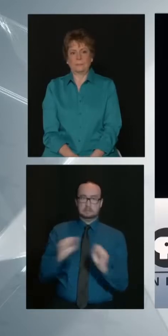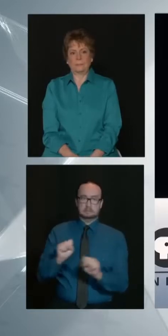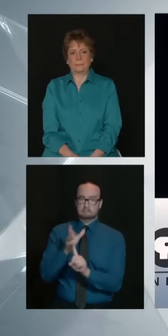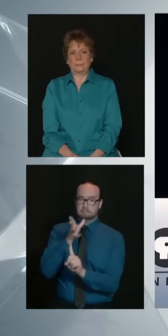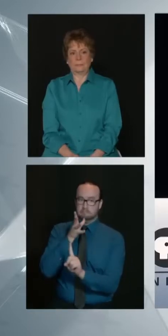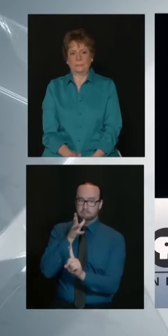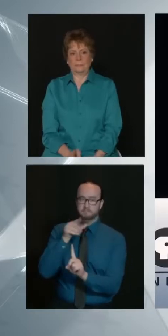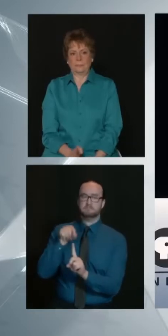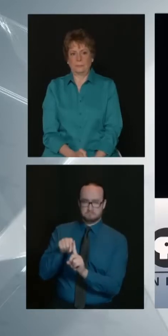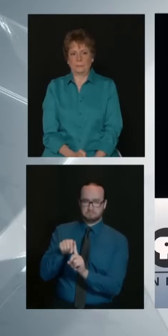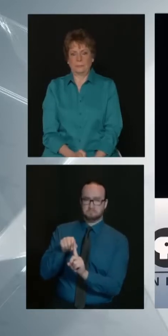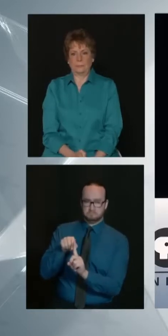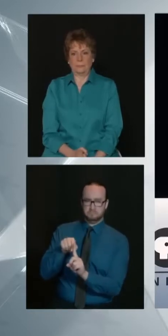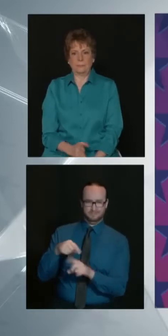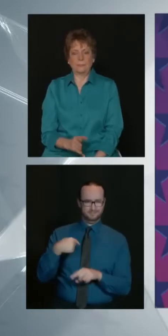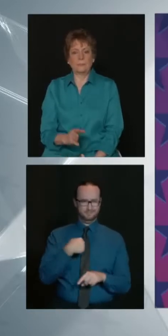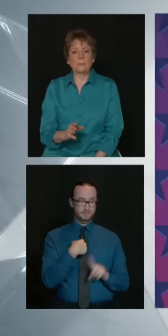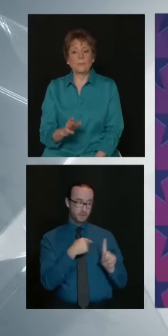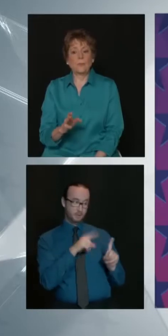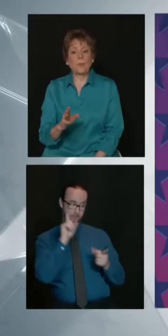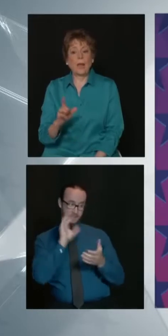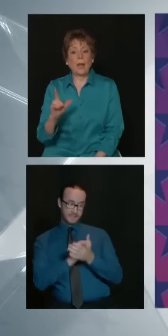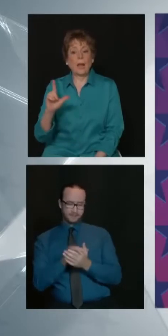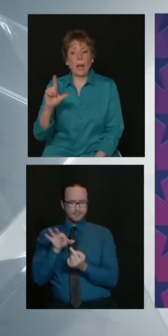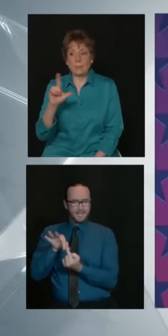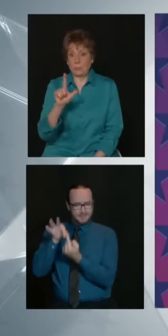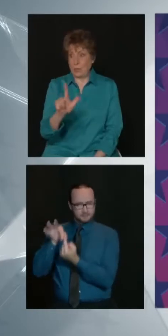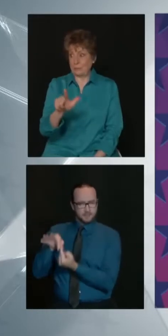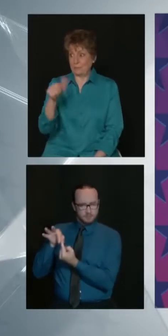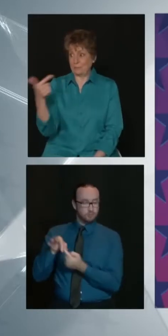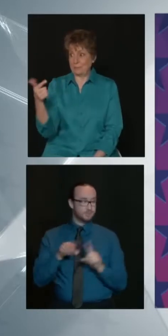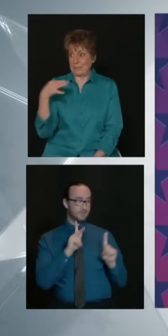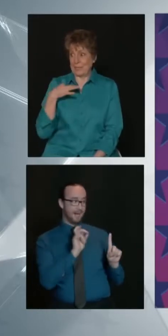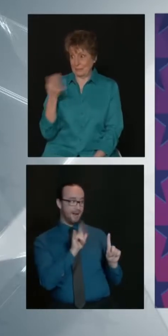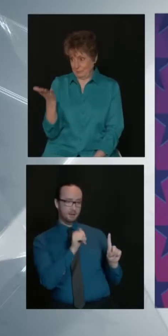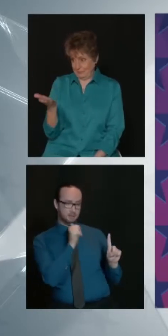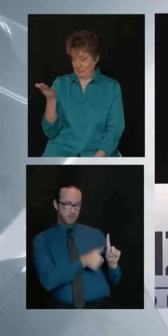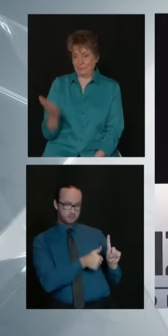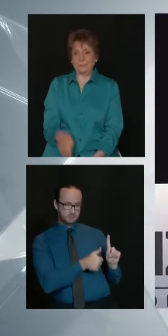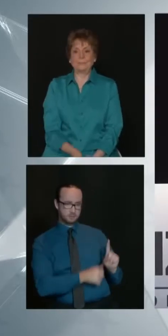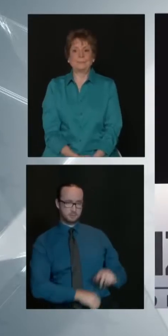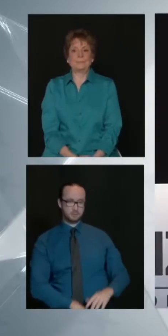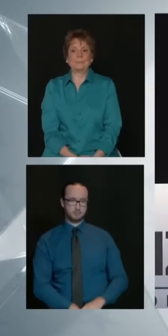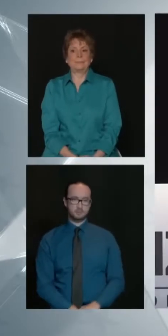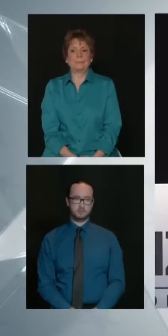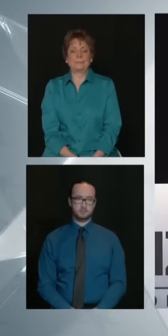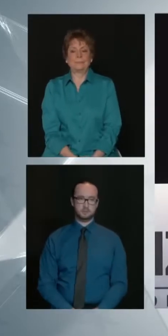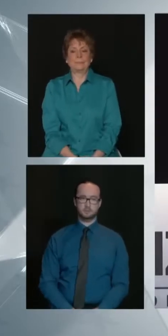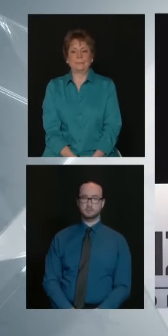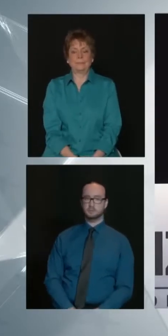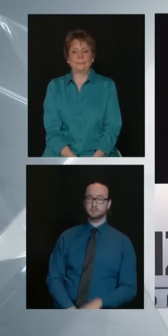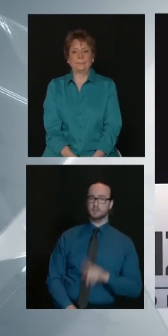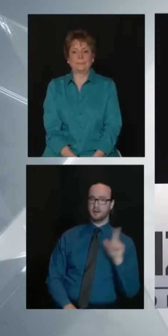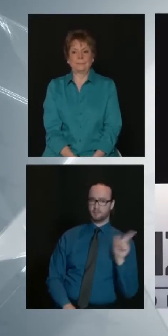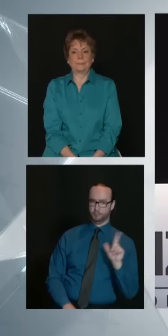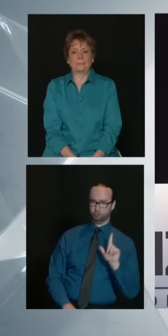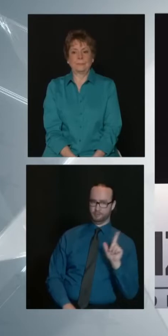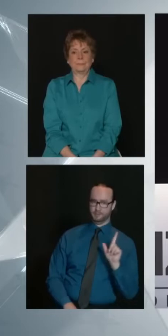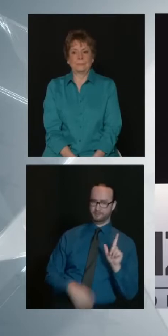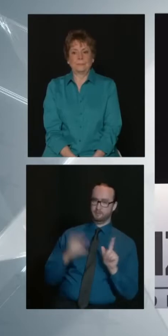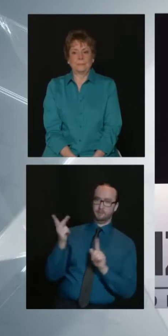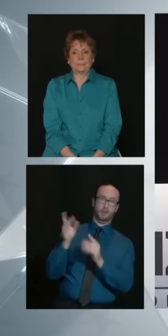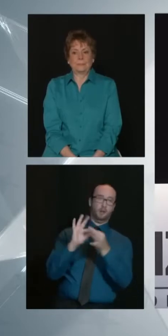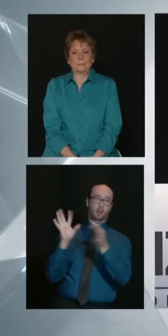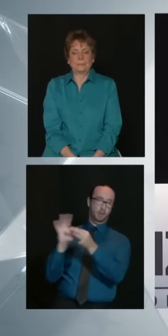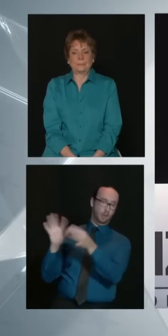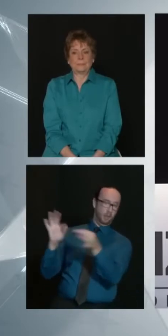Arizonans face in this issue. Mark Victor, please. You know, Ted, this evasiveness from Blake Masters is exactly why you should have a principle and